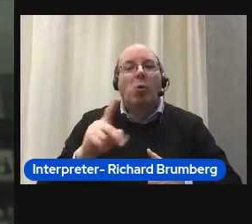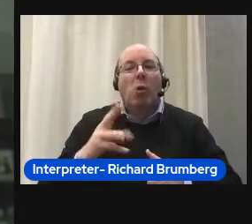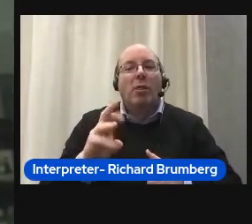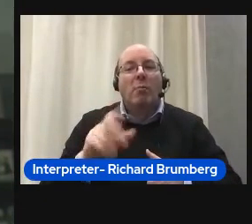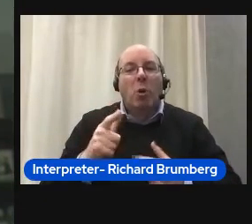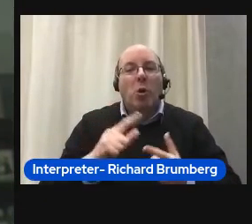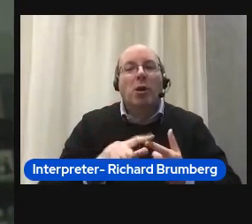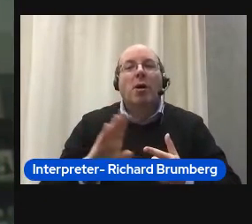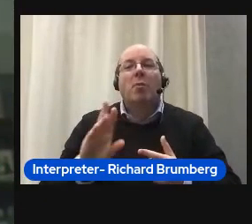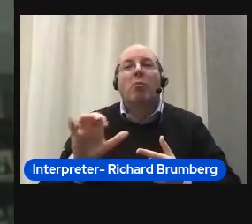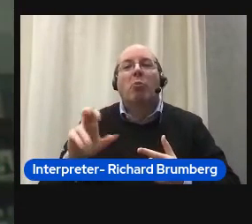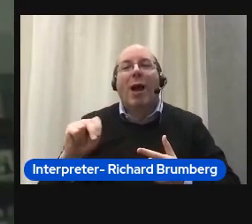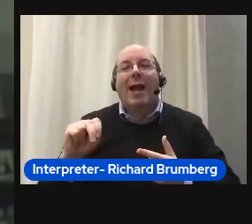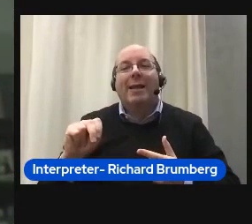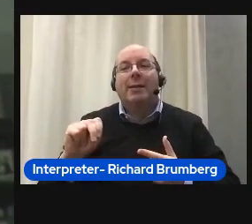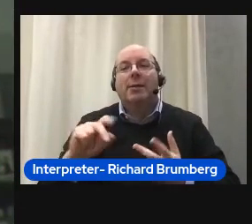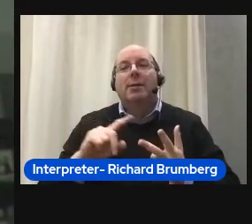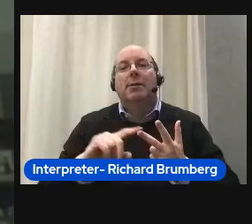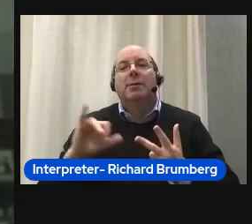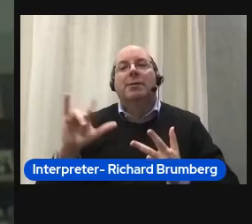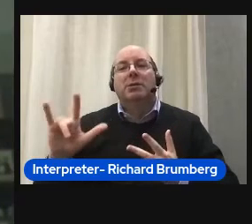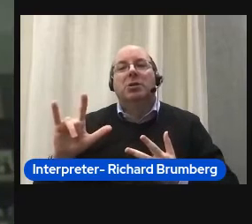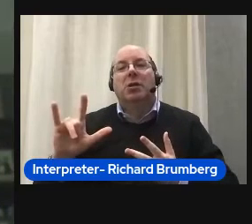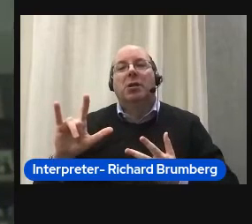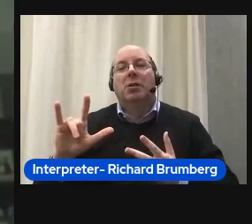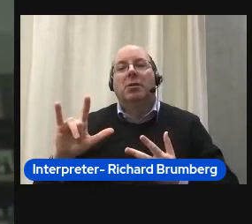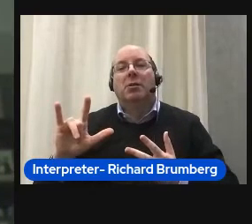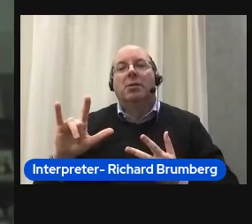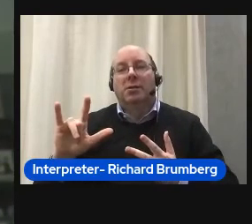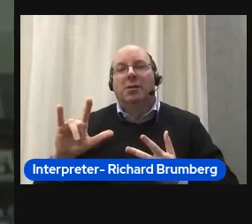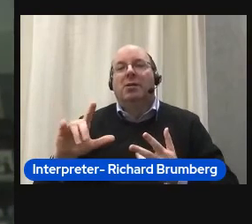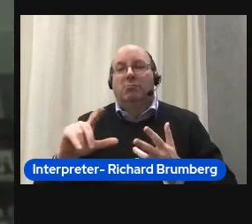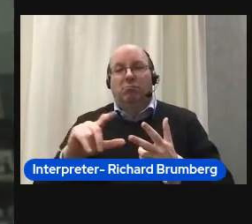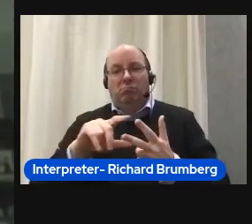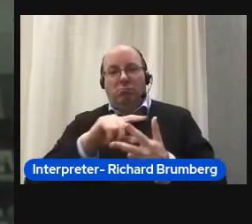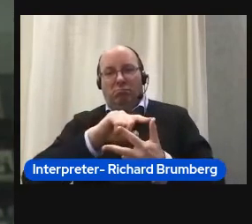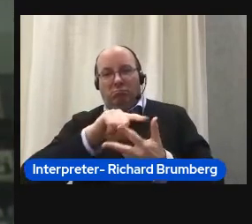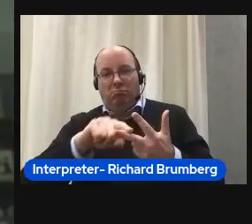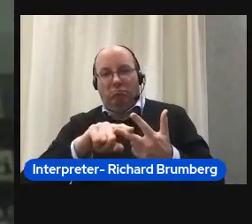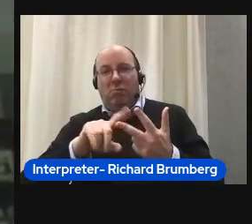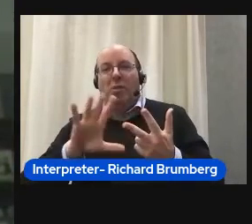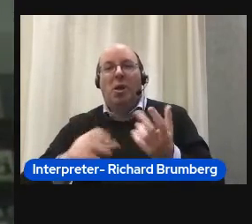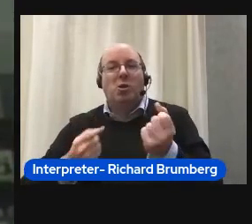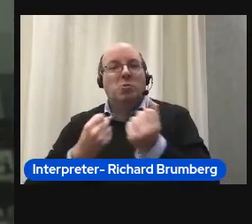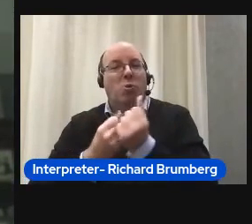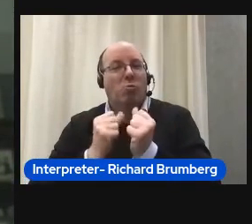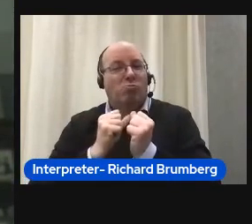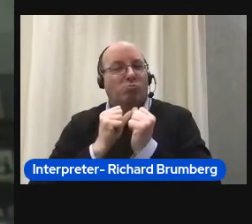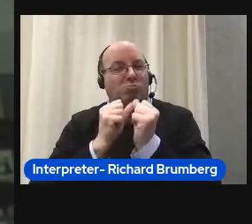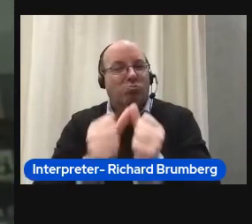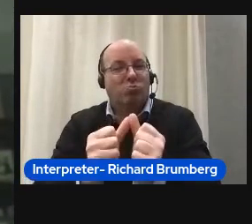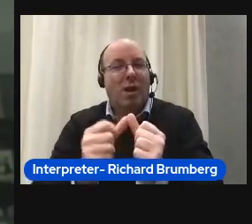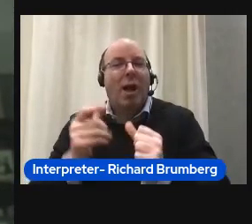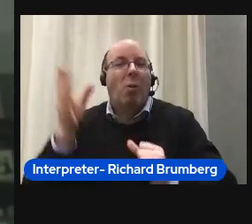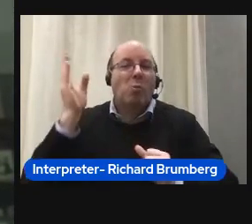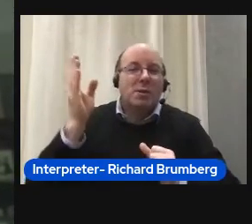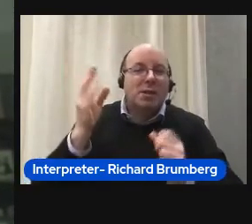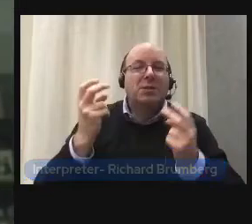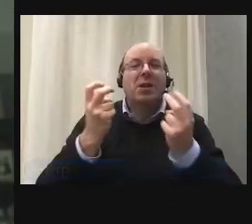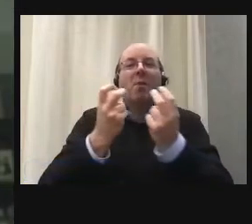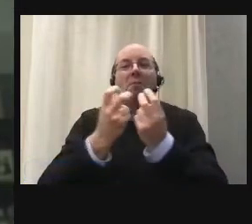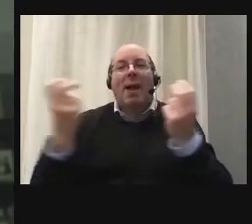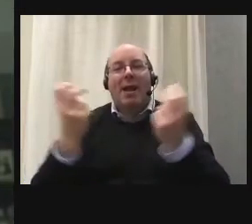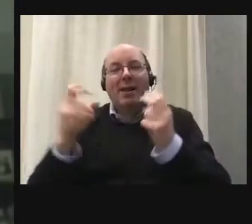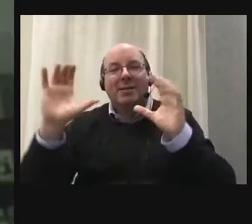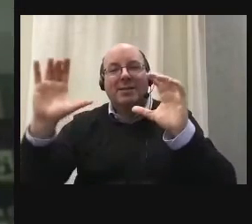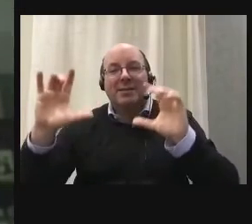Ryan Silberman, and Jill Bernstein, for their ongoing support. To all of our amazing presenters and panelists tonight,